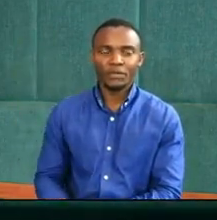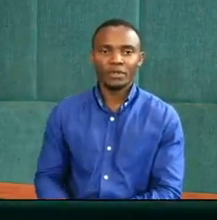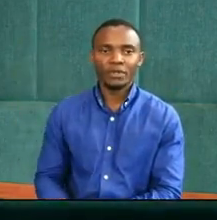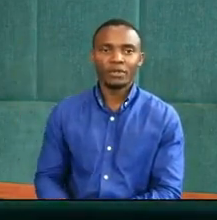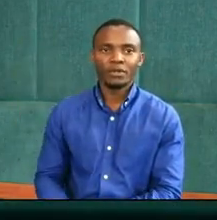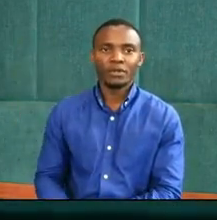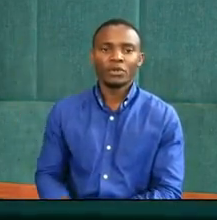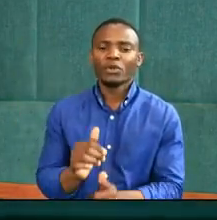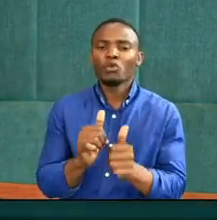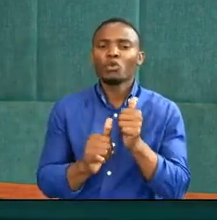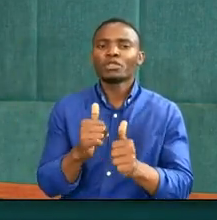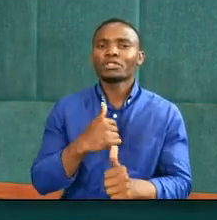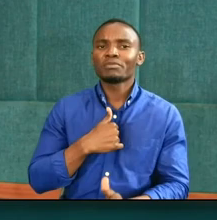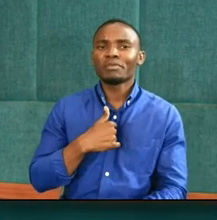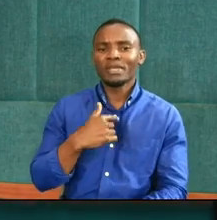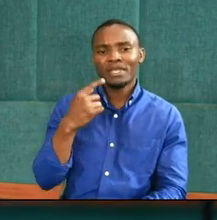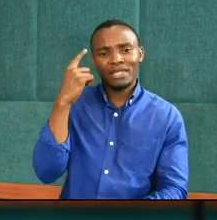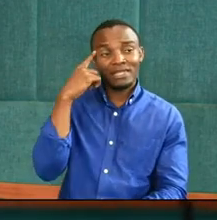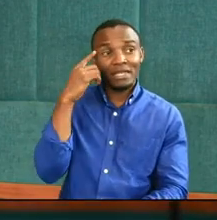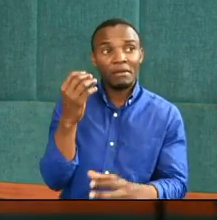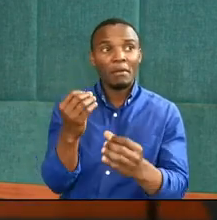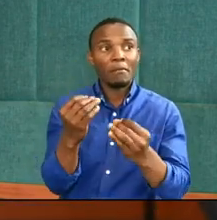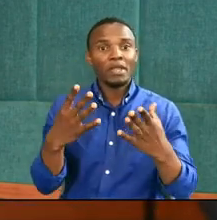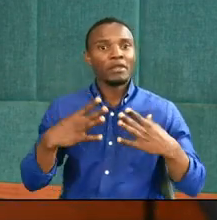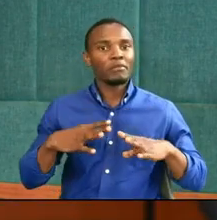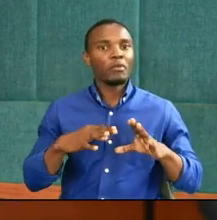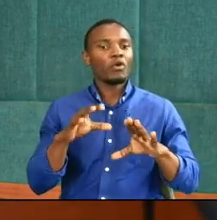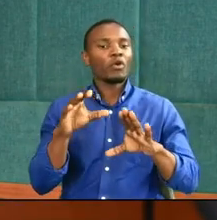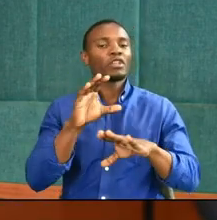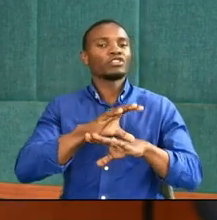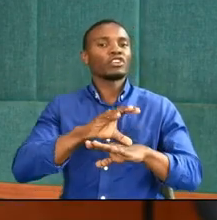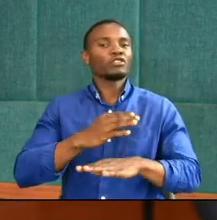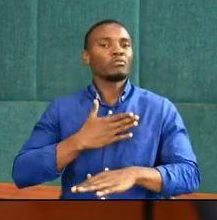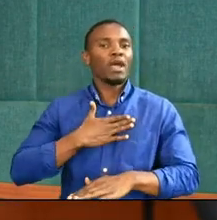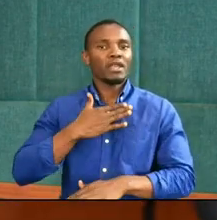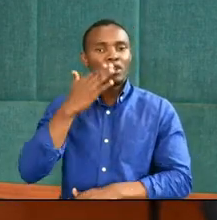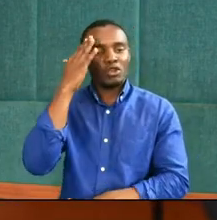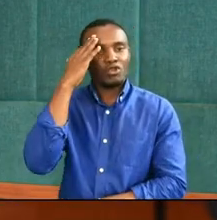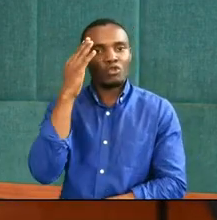that I don't think many in my church is aware of.